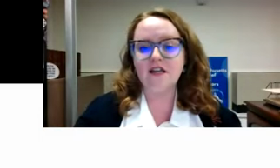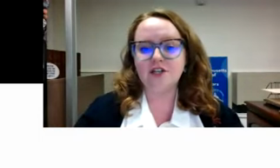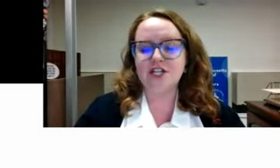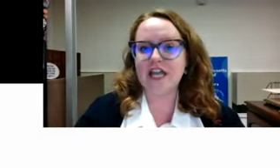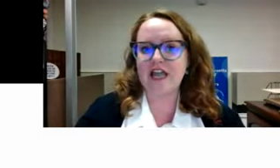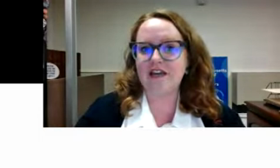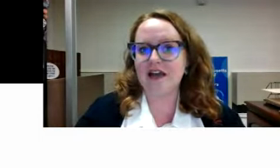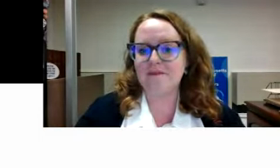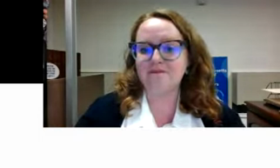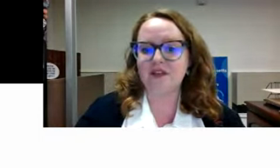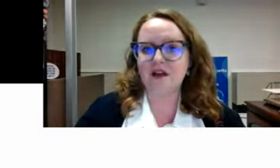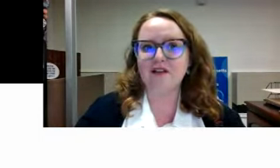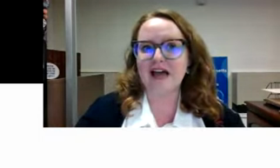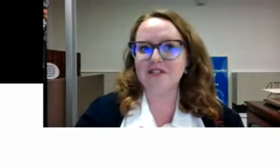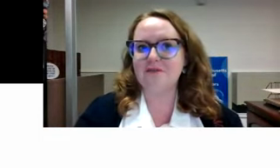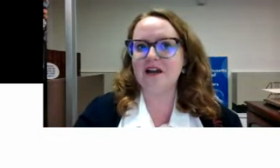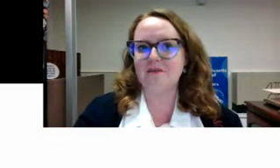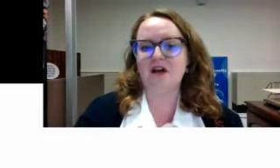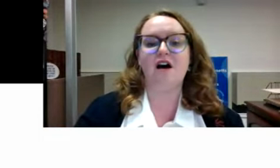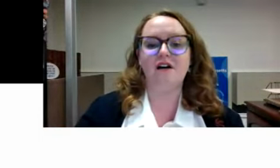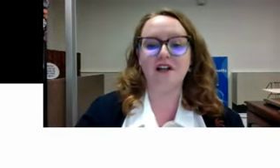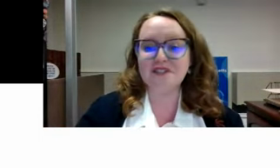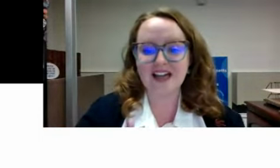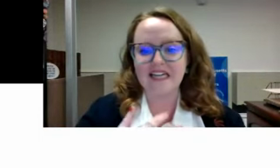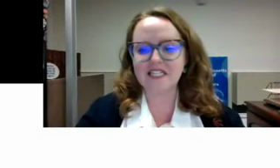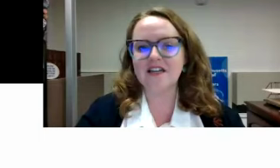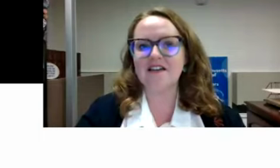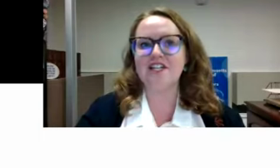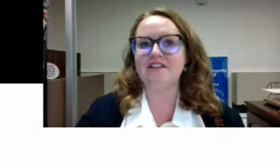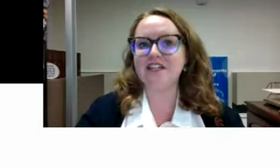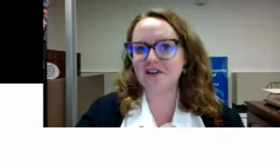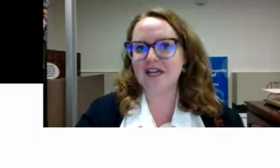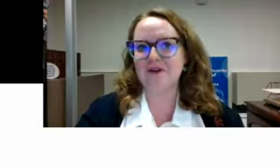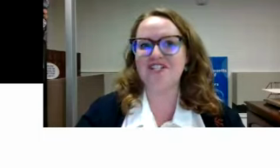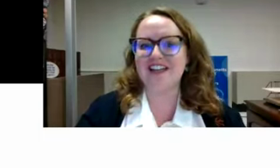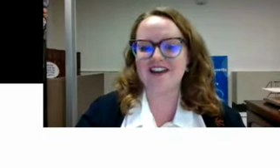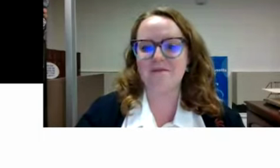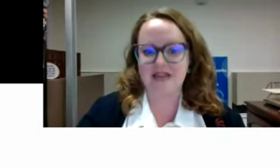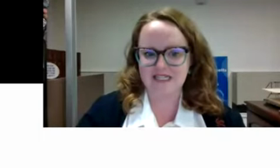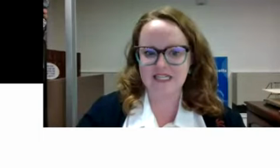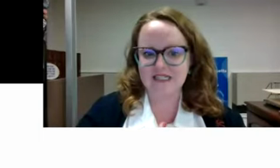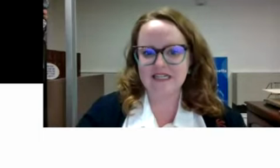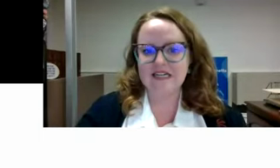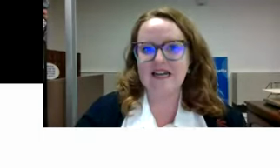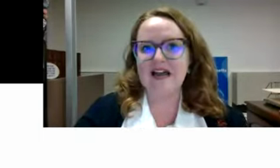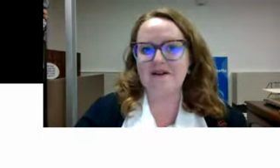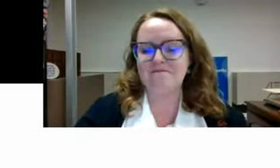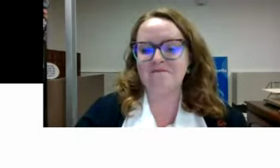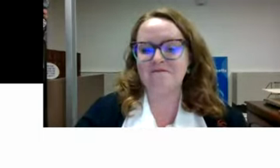law. She can allow it to become law unsigned. She can veto it or she can amend it.